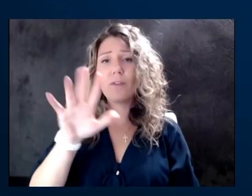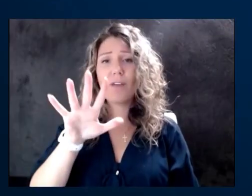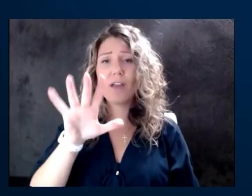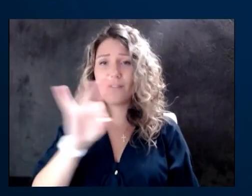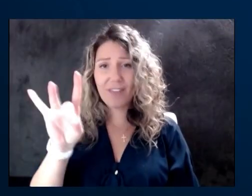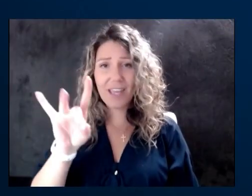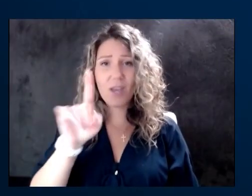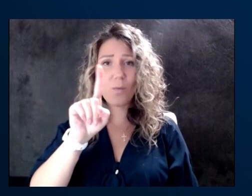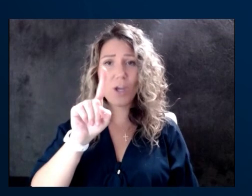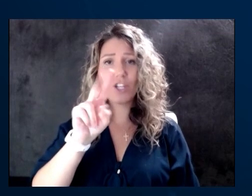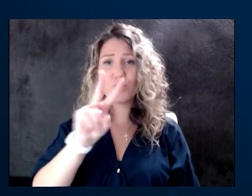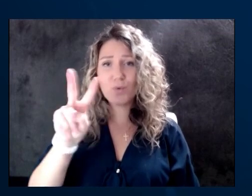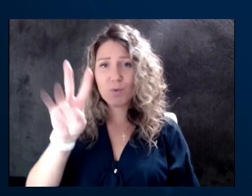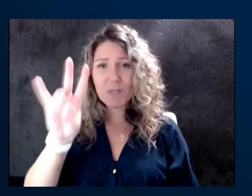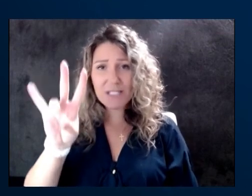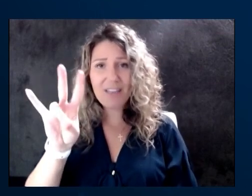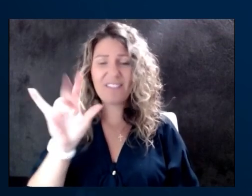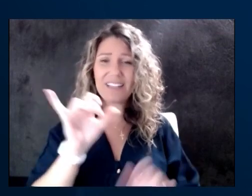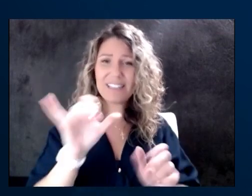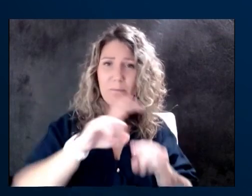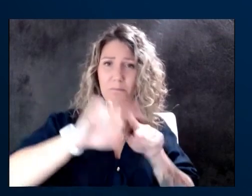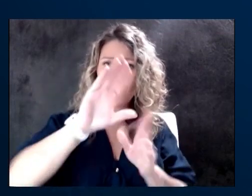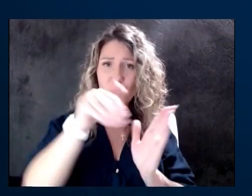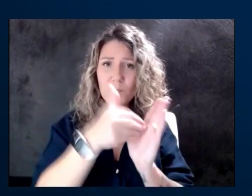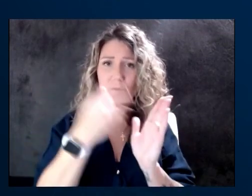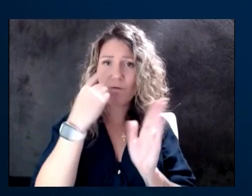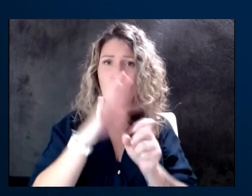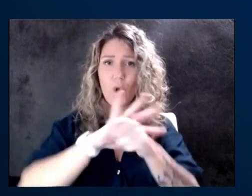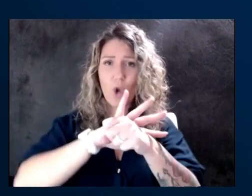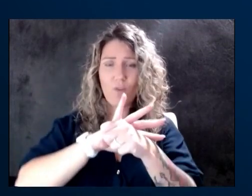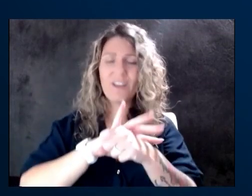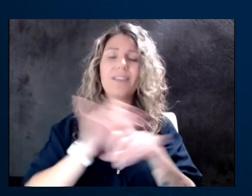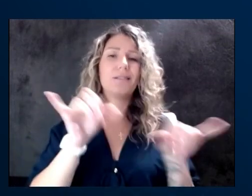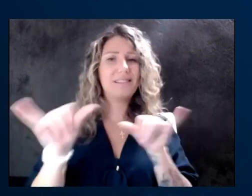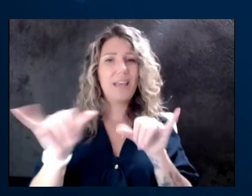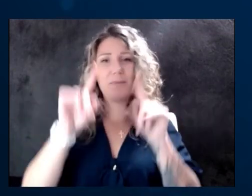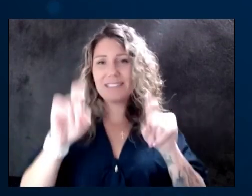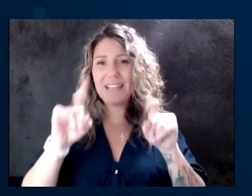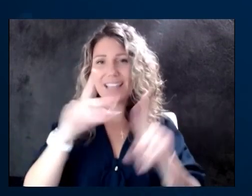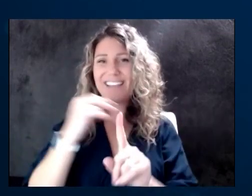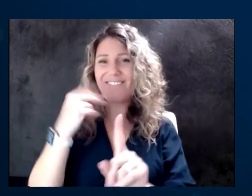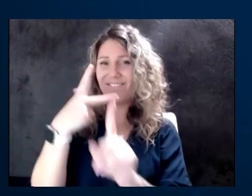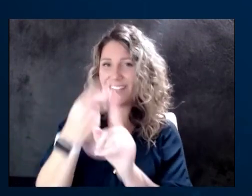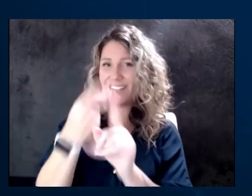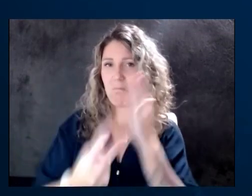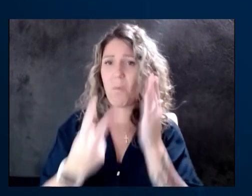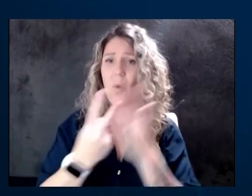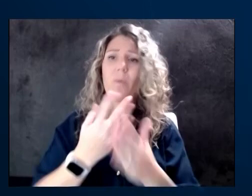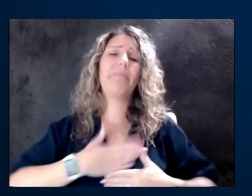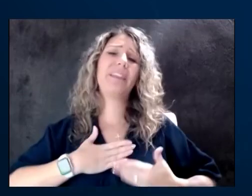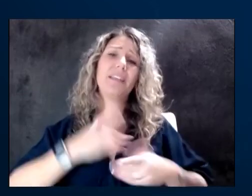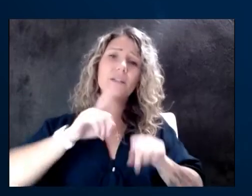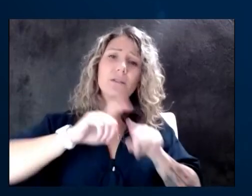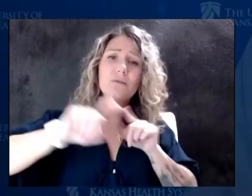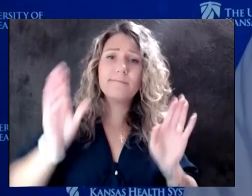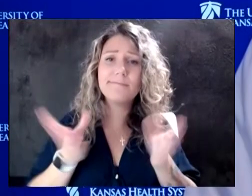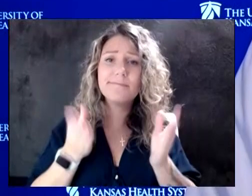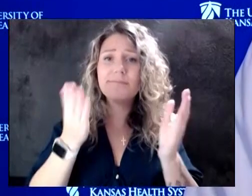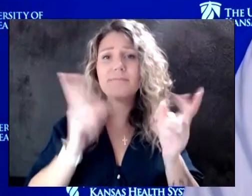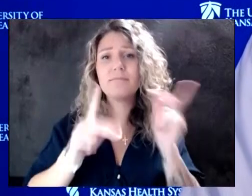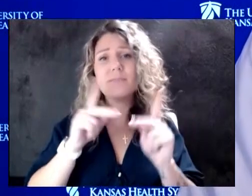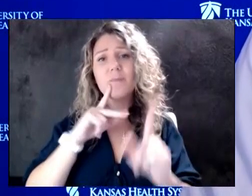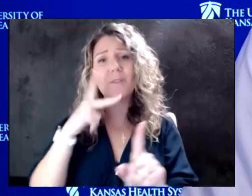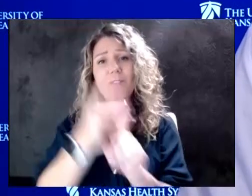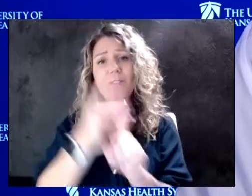913-588-1227, so same as the call center for COVID, the test and the vaccine there. Please call and encourage people to get vaccinated so we don't